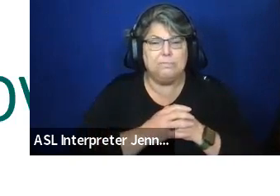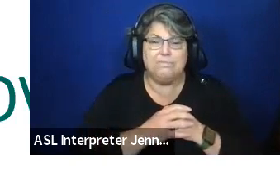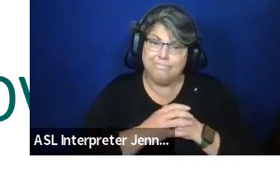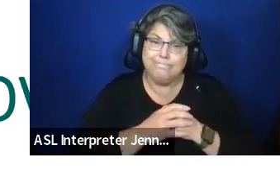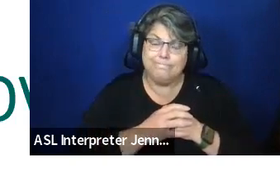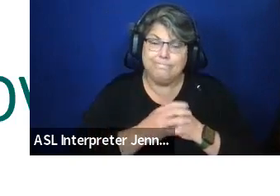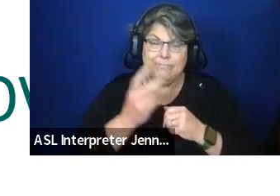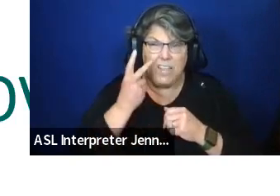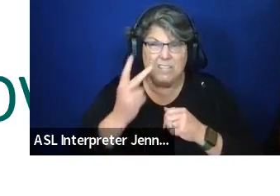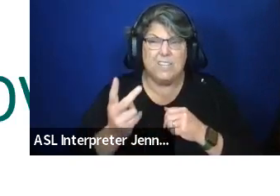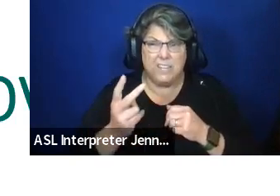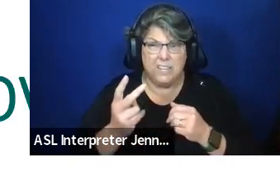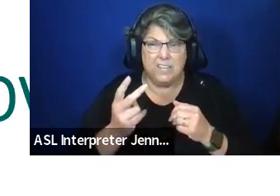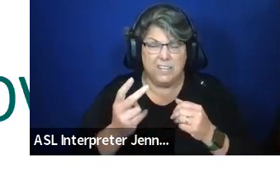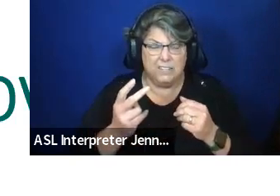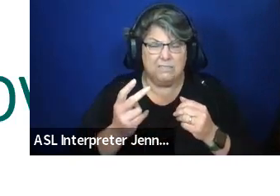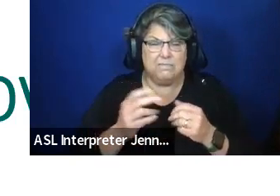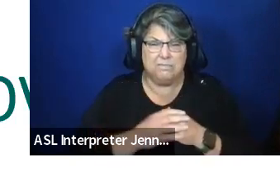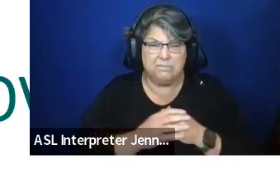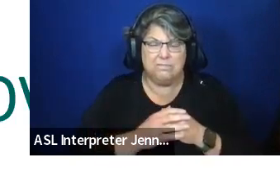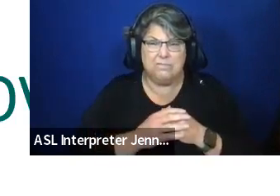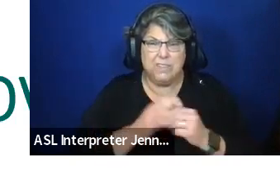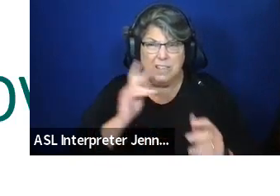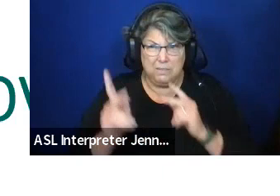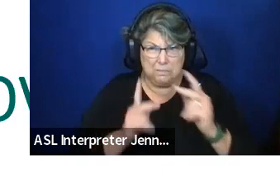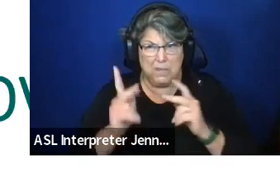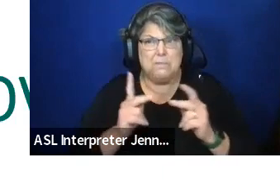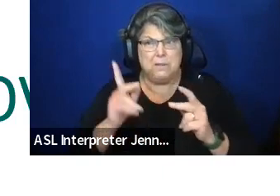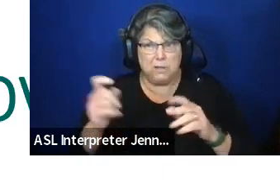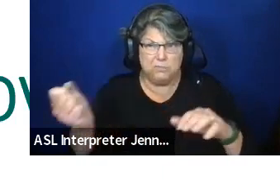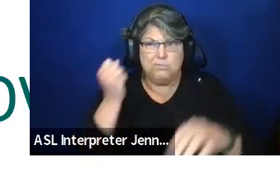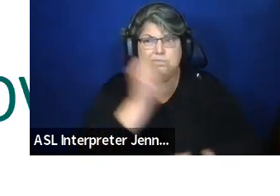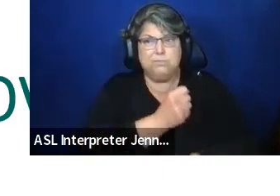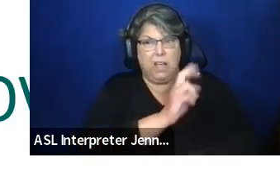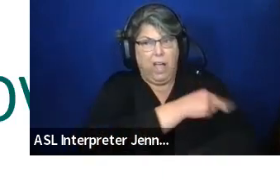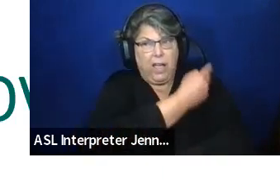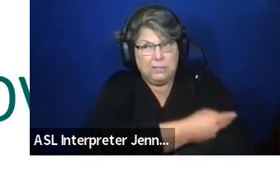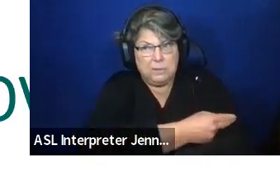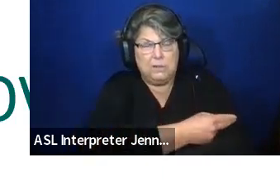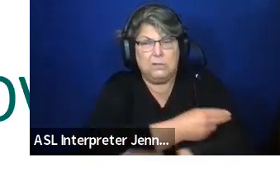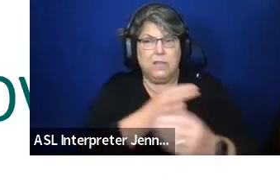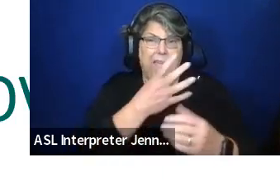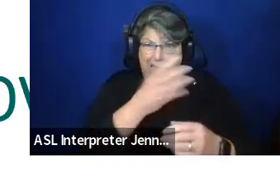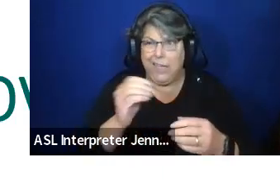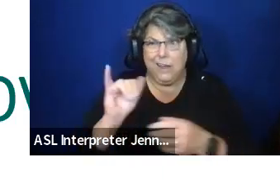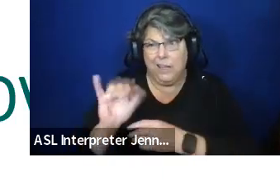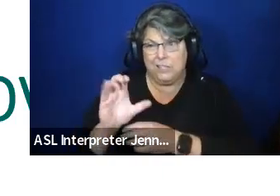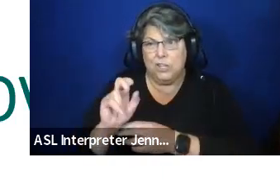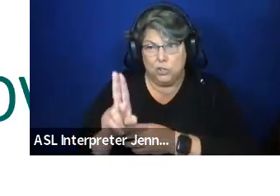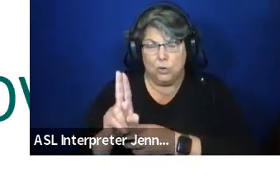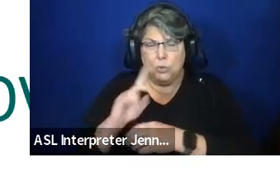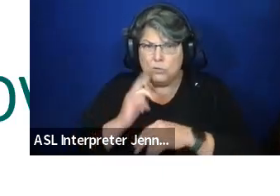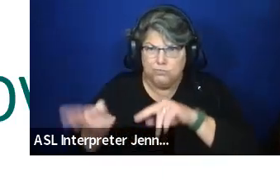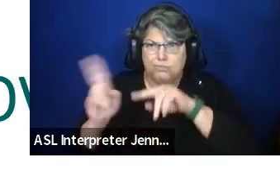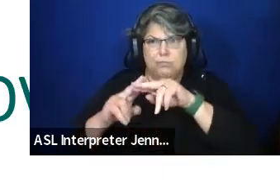see, hospitalizations and ICU stays for influenza have increased since flu season began in